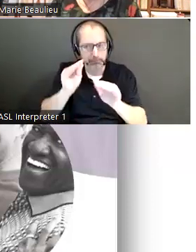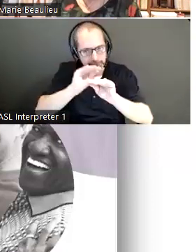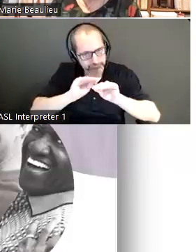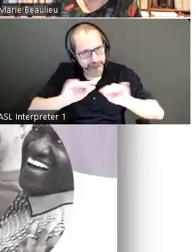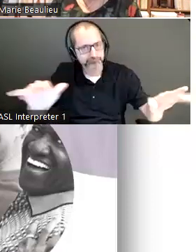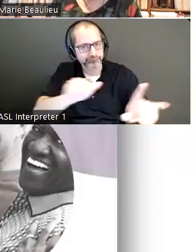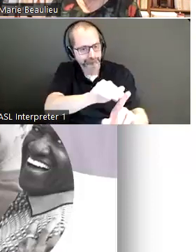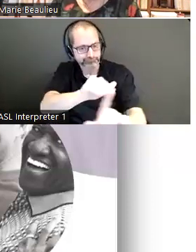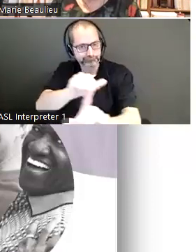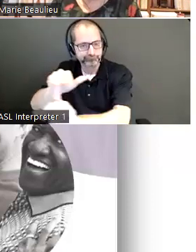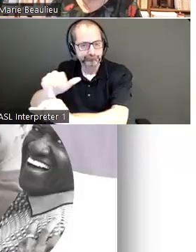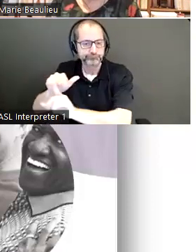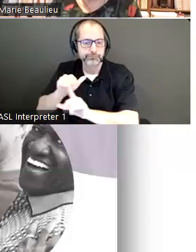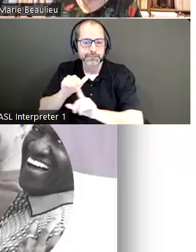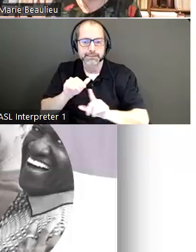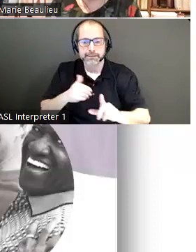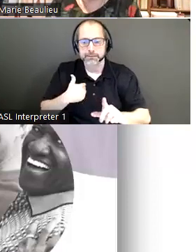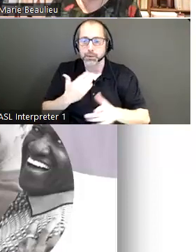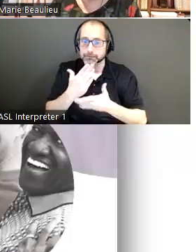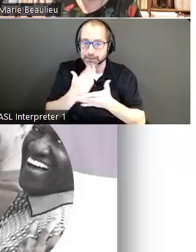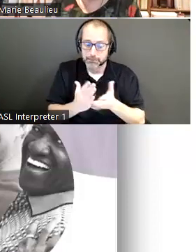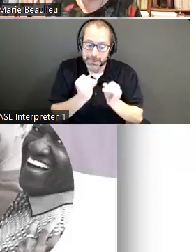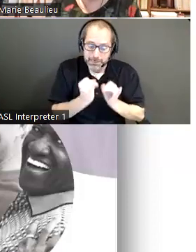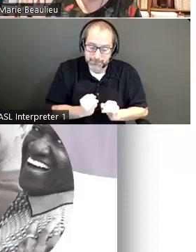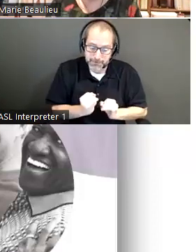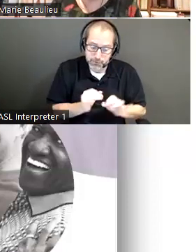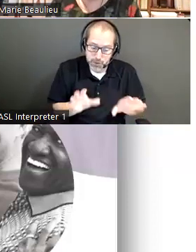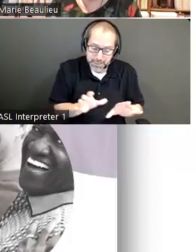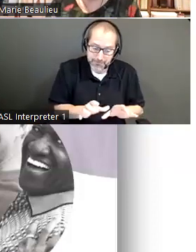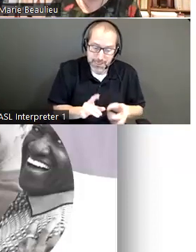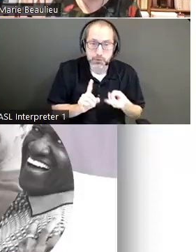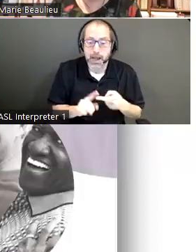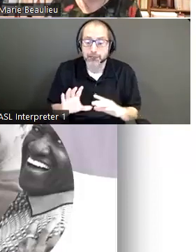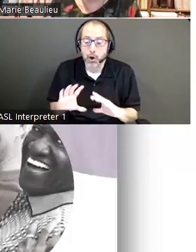So there's some individuals activity, there's also group activities.